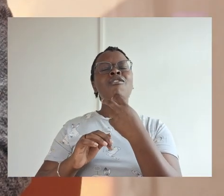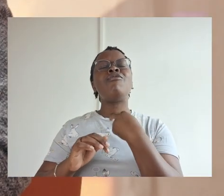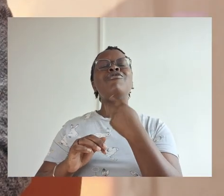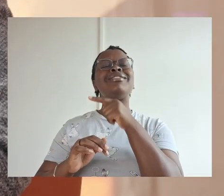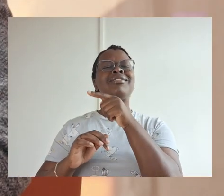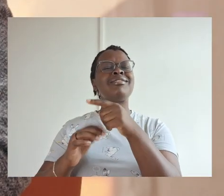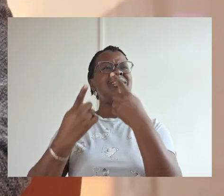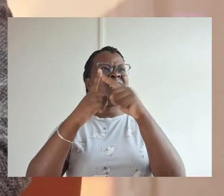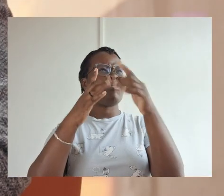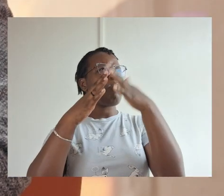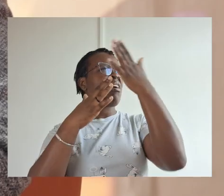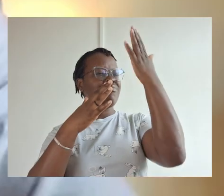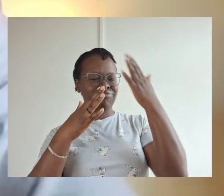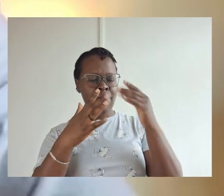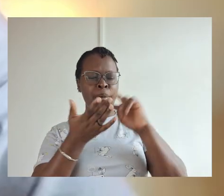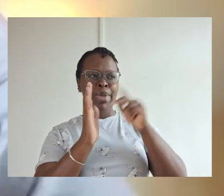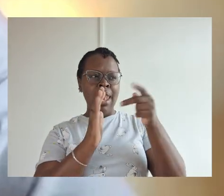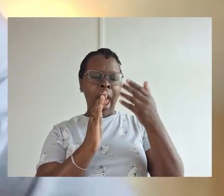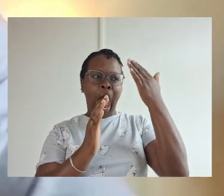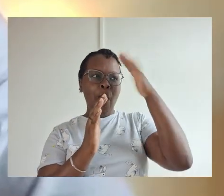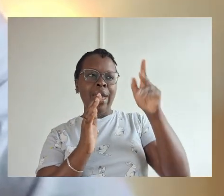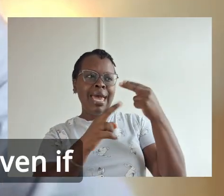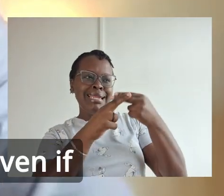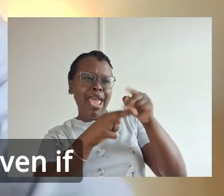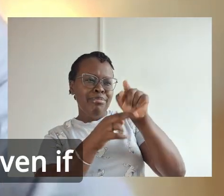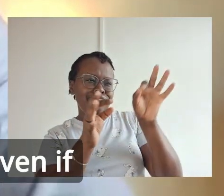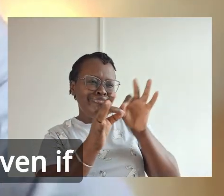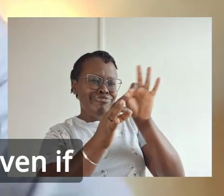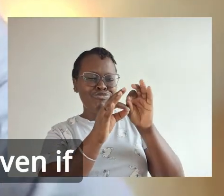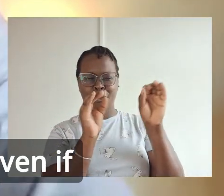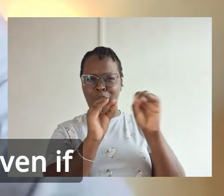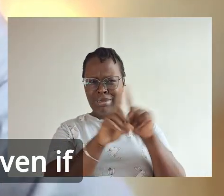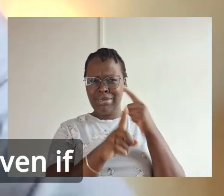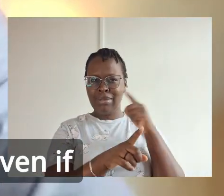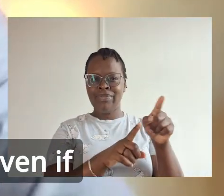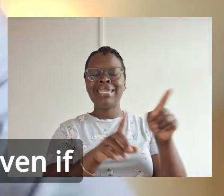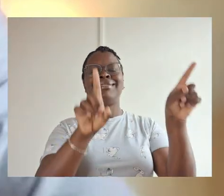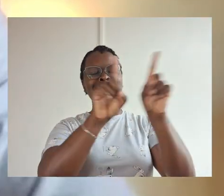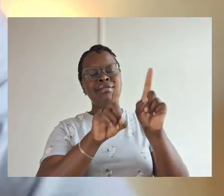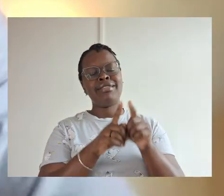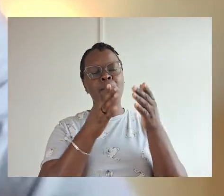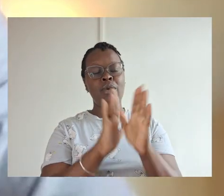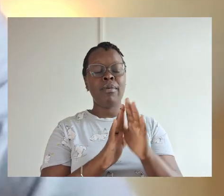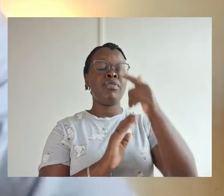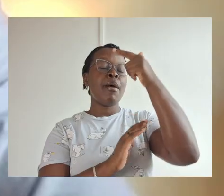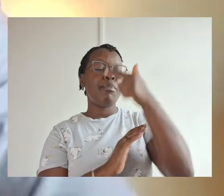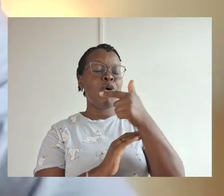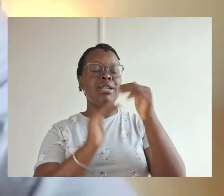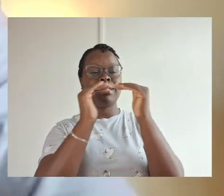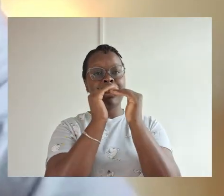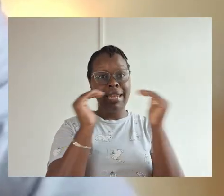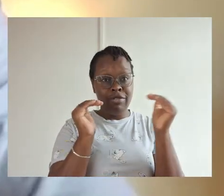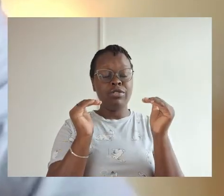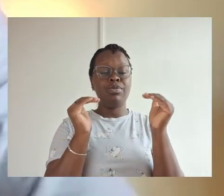So there's no kind of localization in everything. So what I'm saying is make sure, even if you're at policy level,